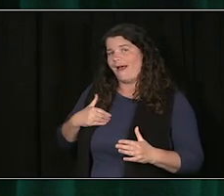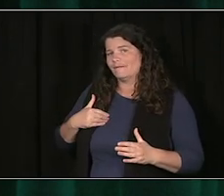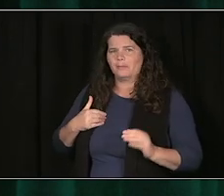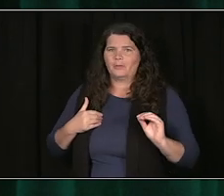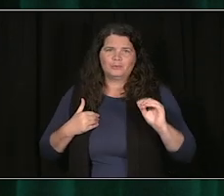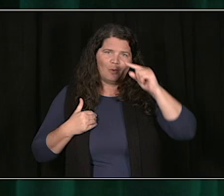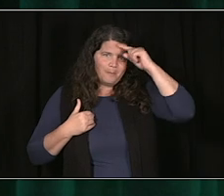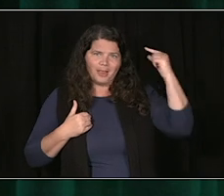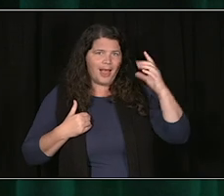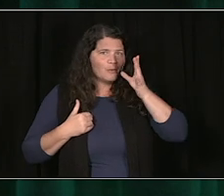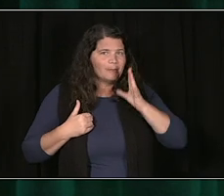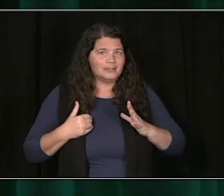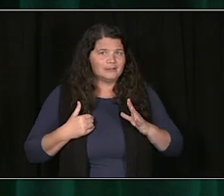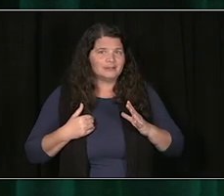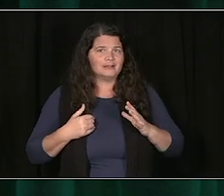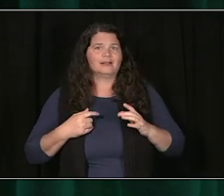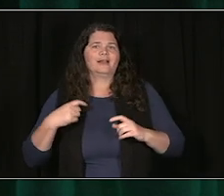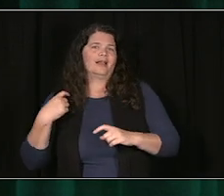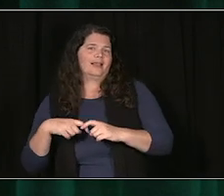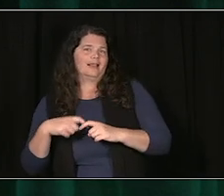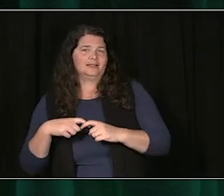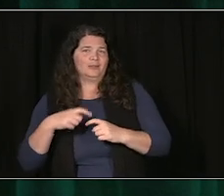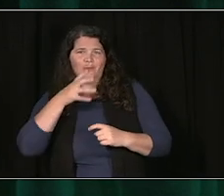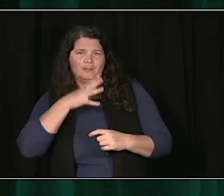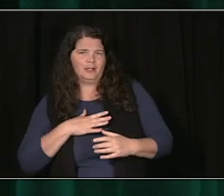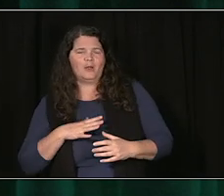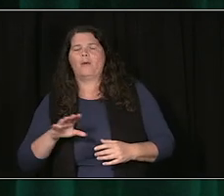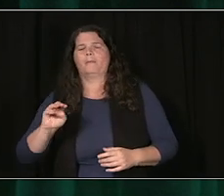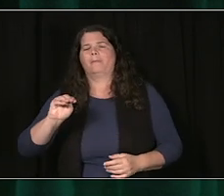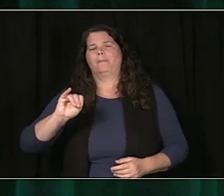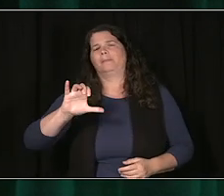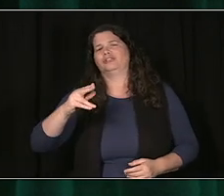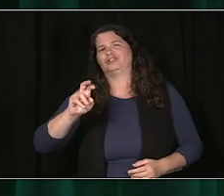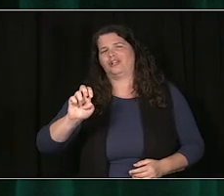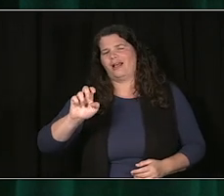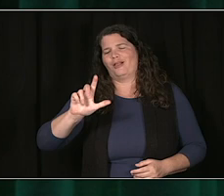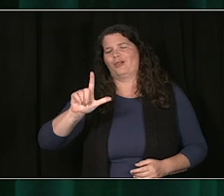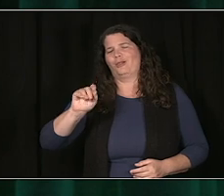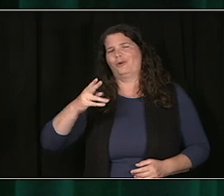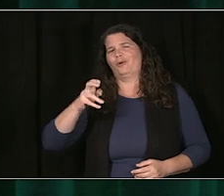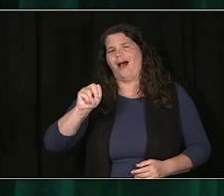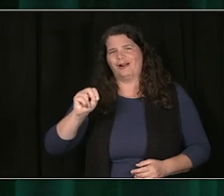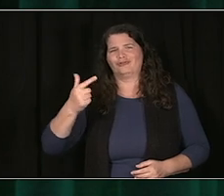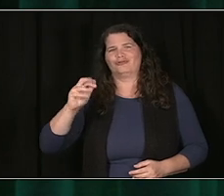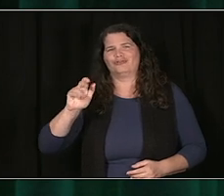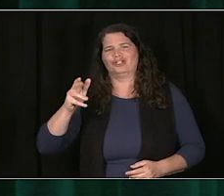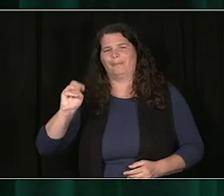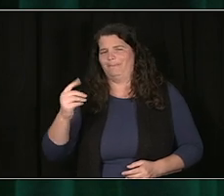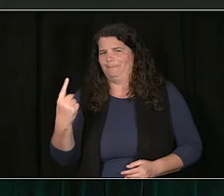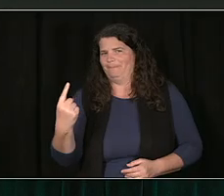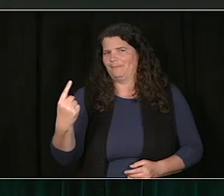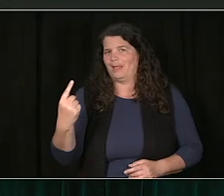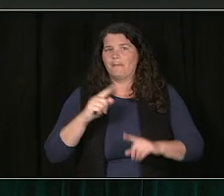women who are, well, we have Michelle Lujan Grisham, who is absolutely fantastic, but there are very few women who are